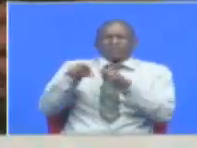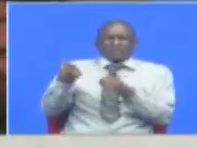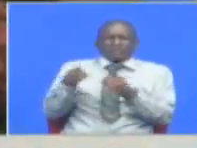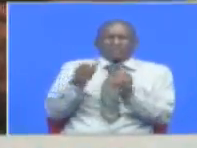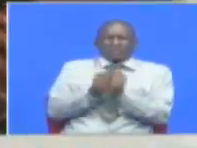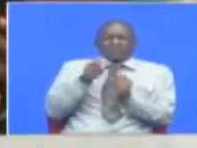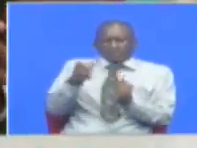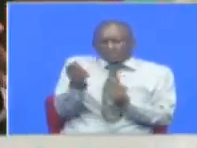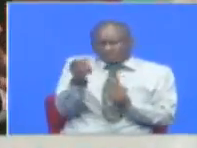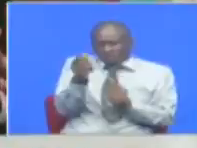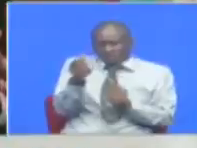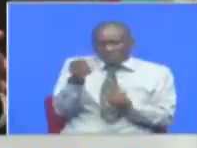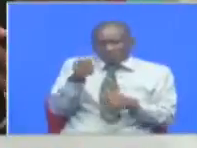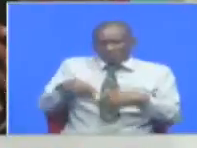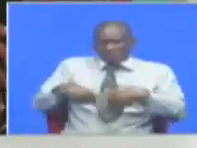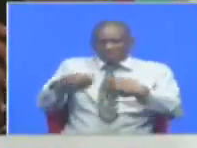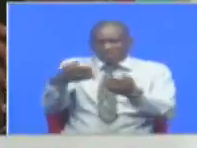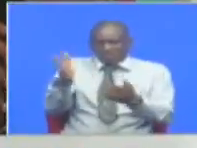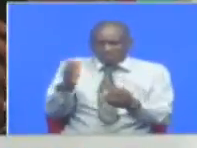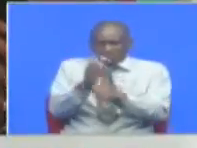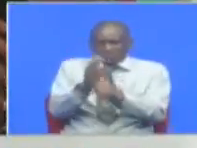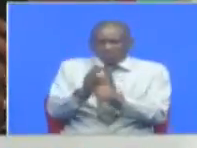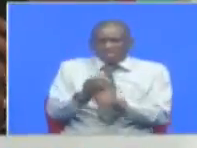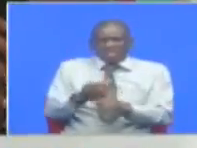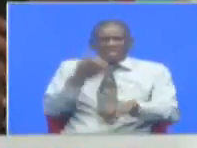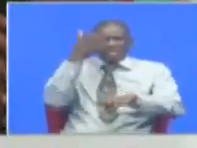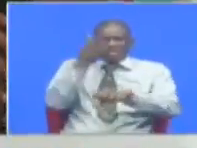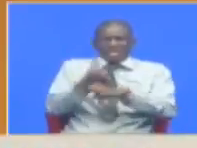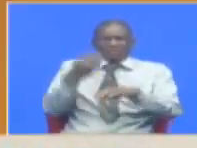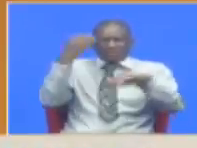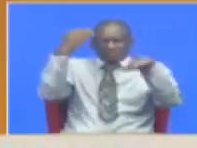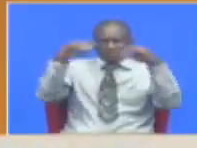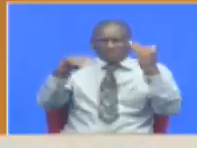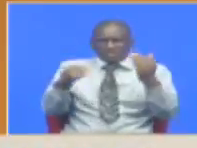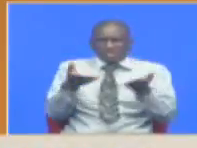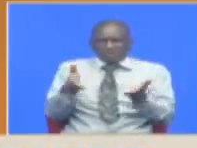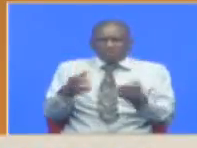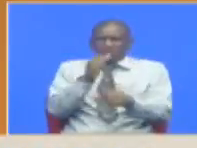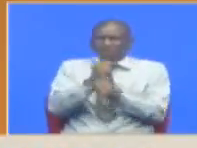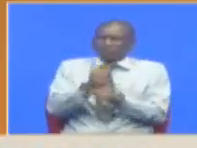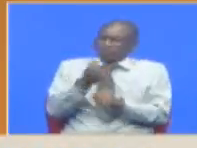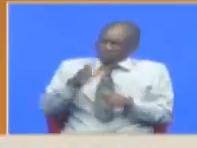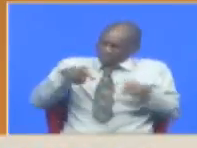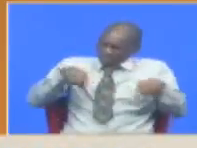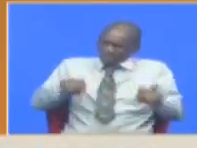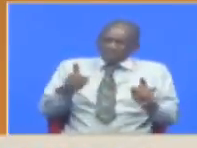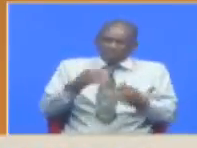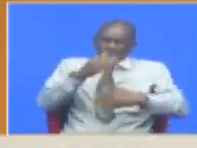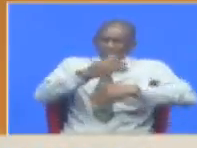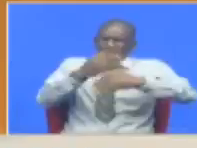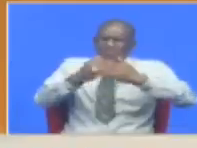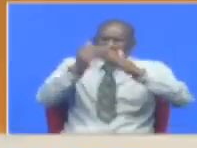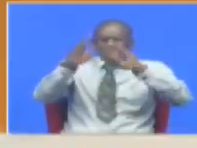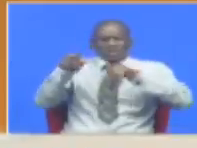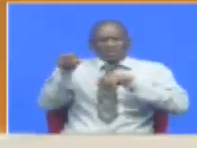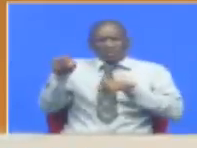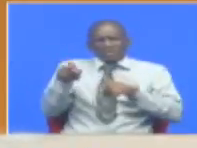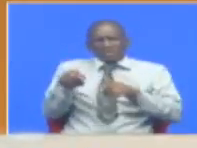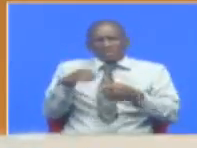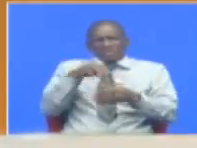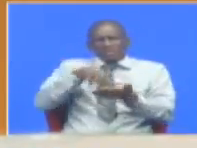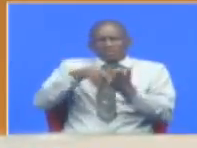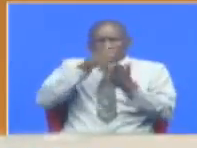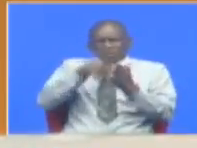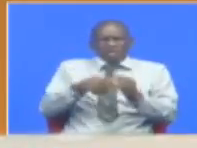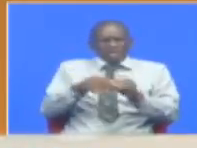capital outlay, it is very difficult for universities to do this by themselves. It would mean that they move away from their